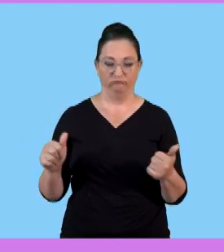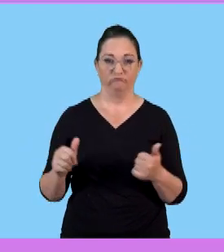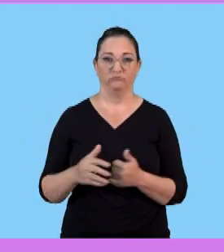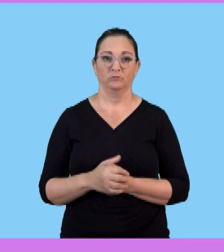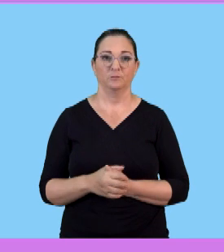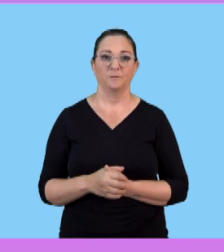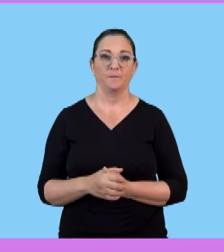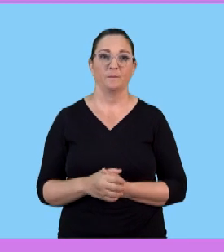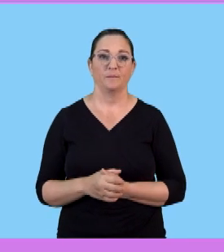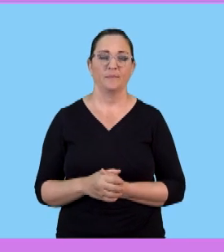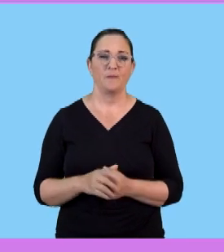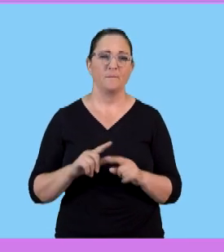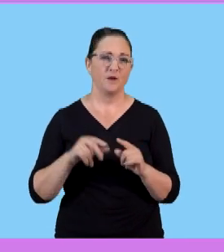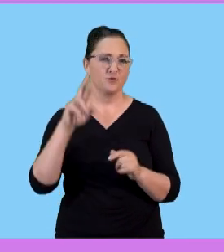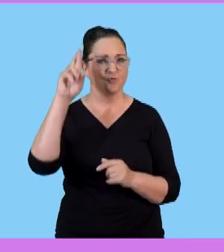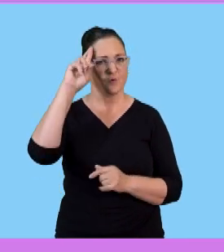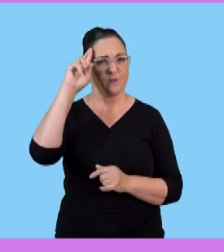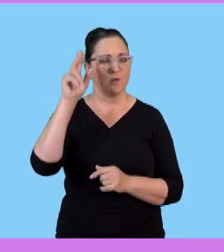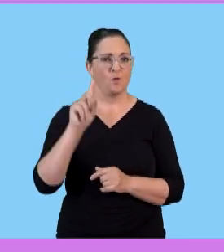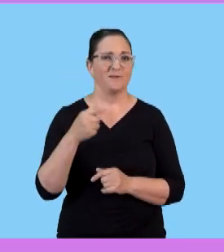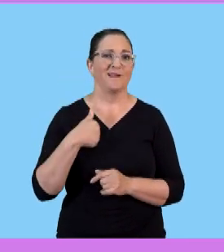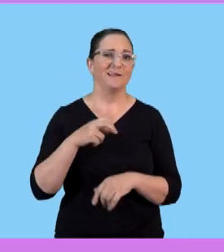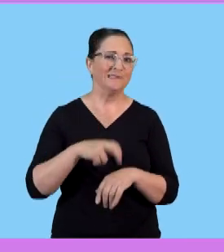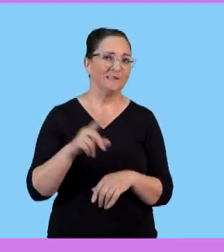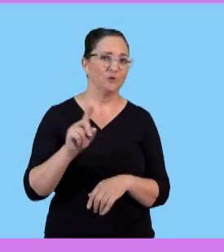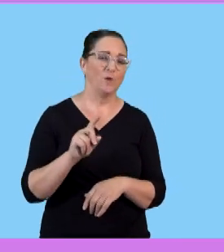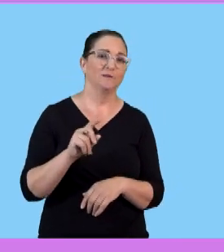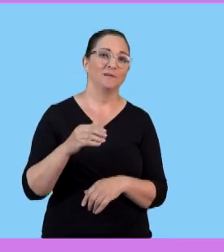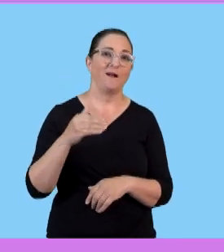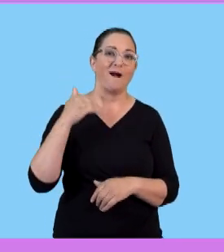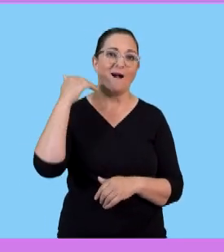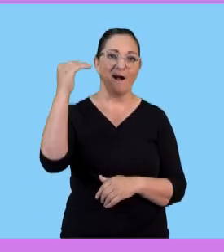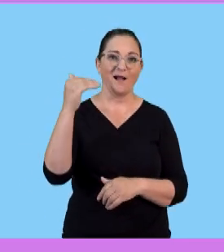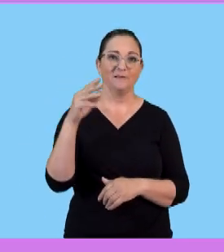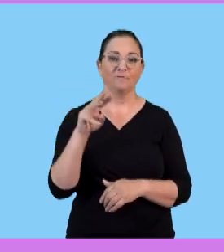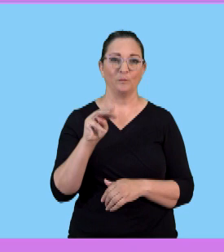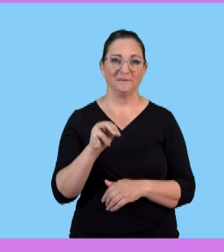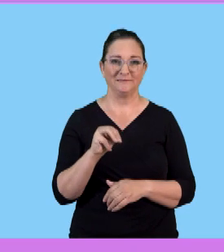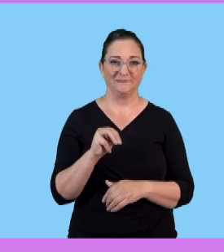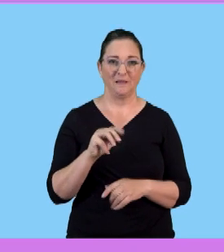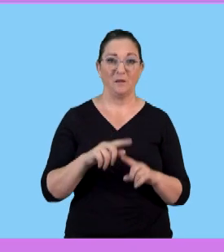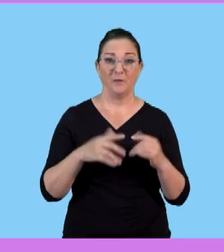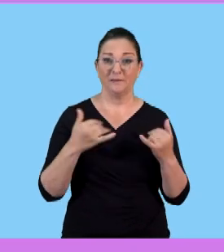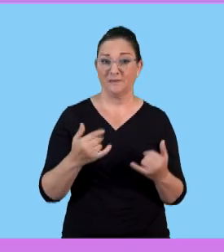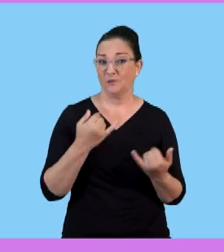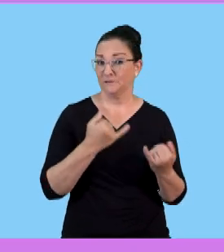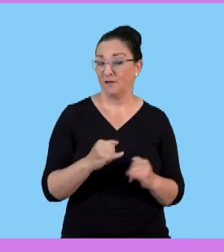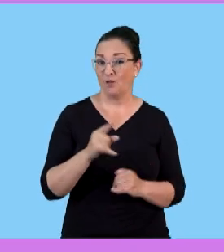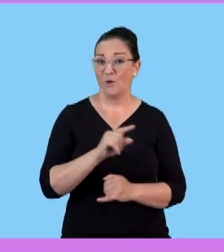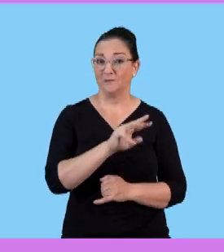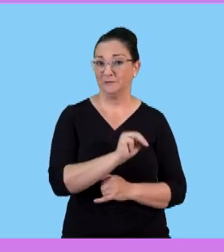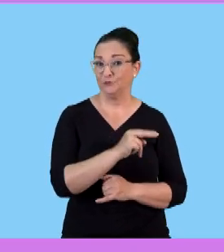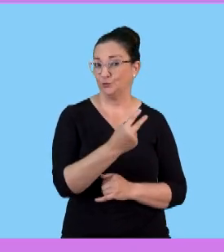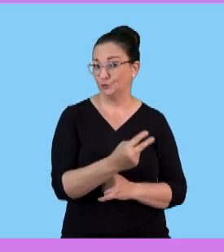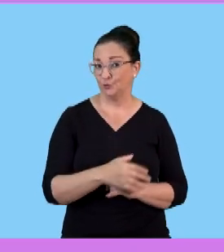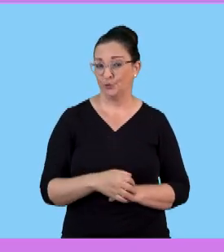2,89017341. All right, so that's what I see now. Remember, I need my height or the length in meters, but for now there's still meters